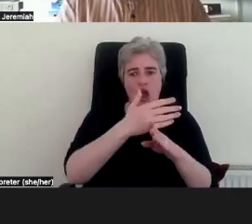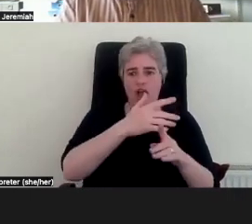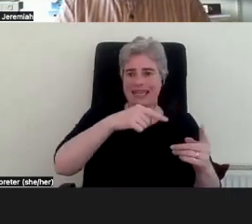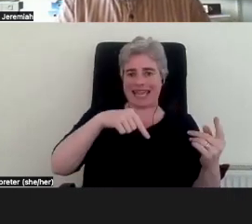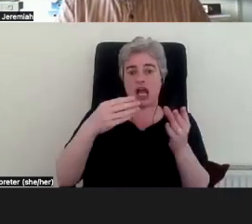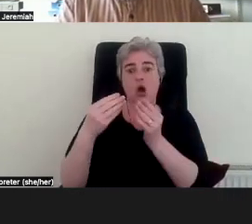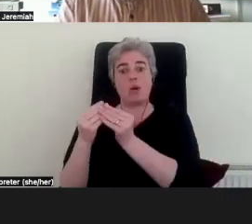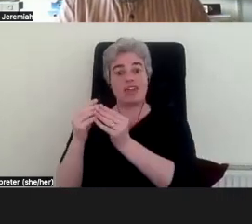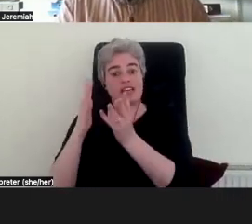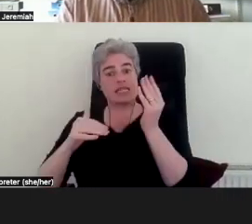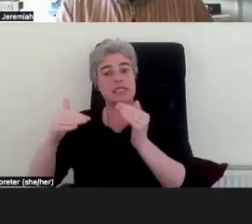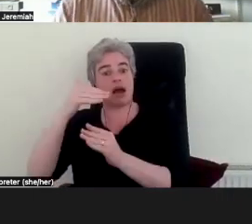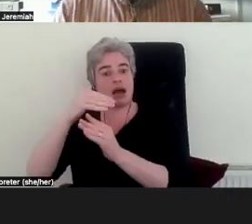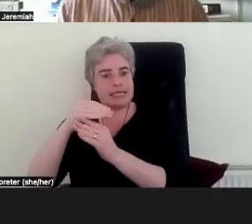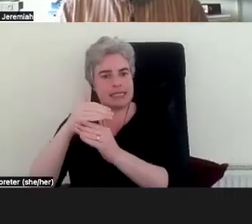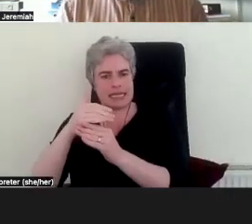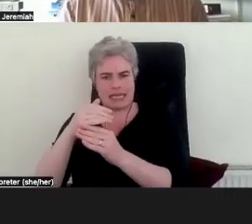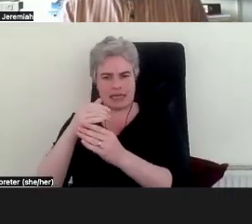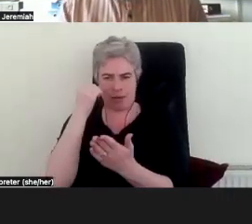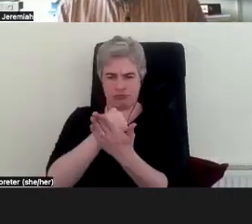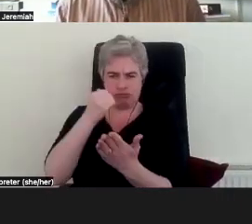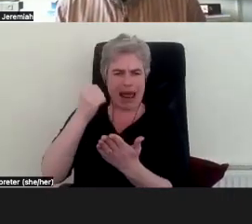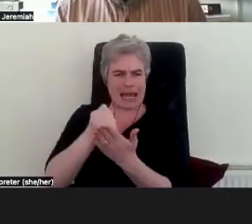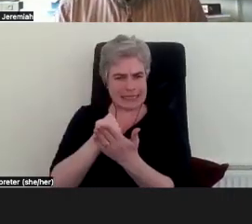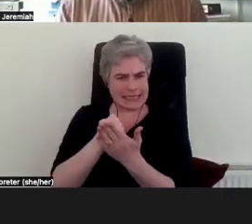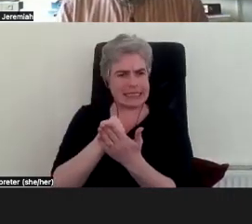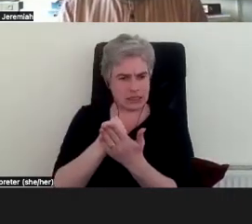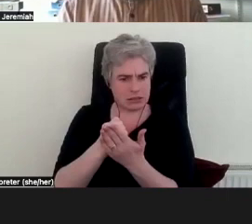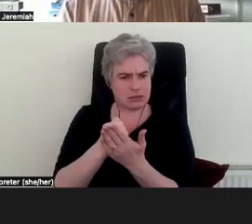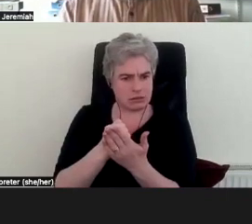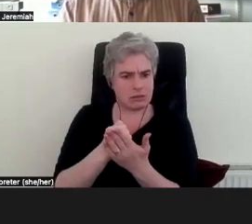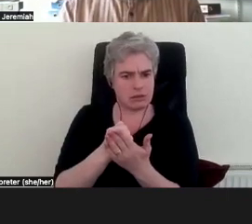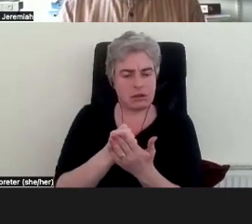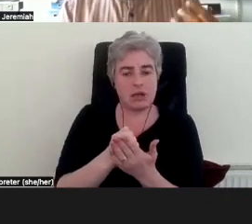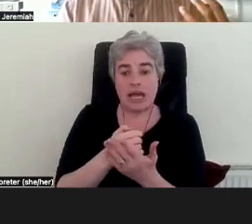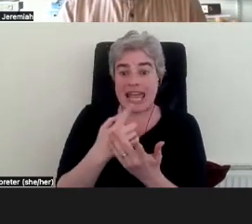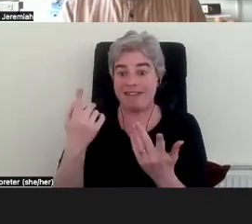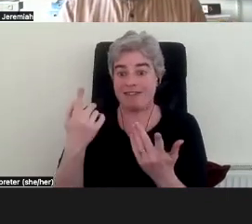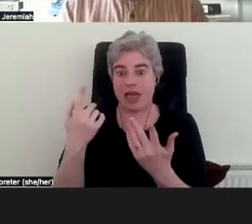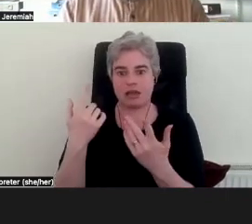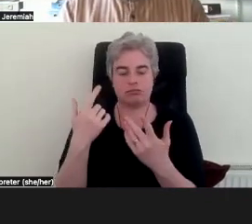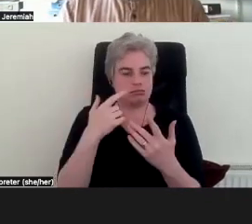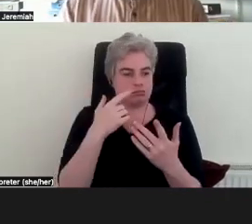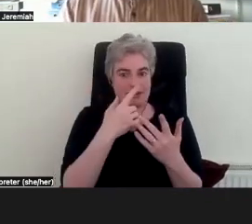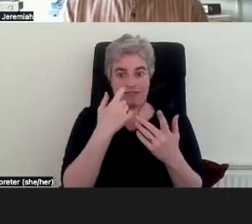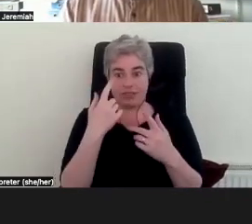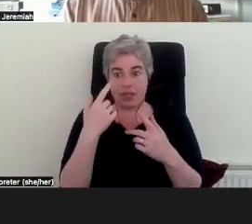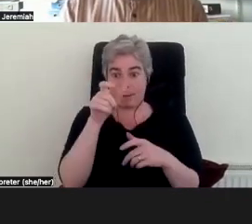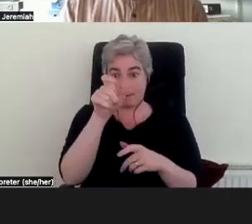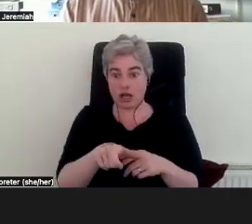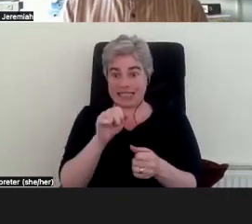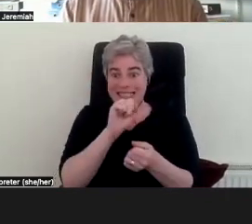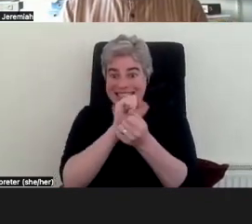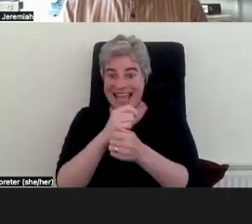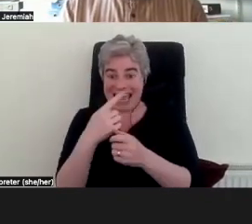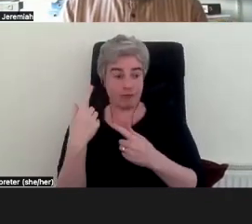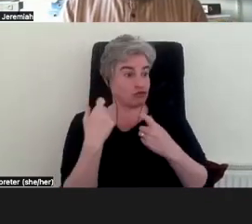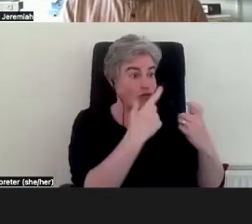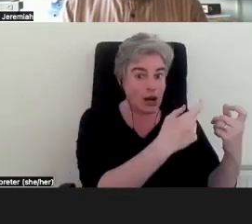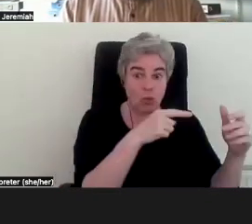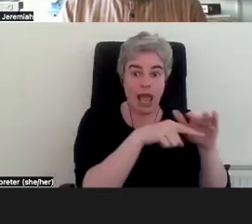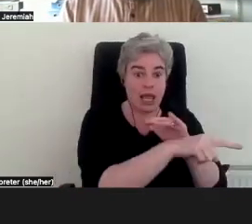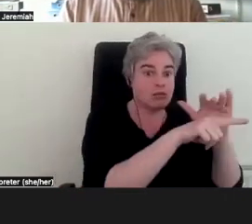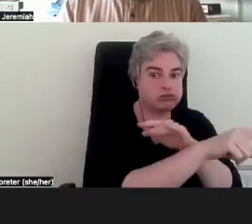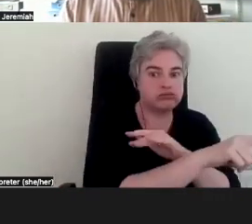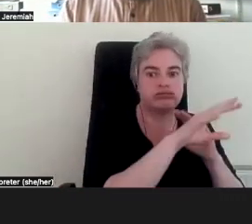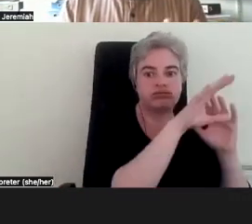a society branded on their chest, so that even if they run away, they will be known who those